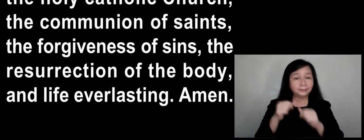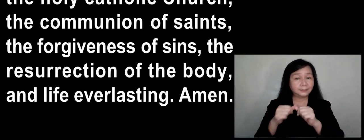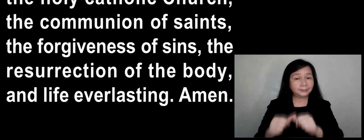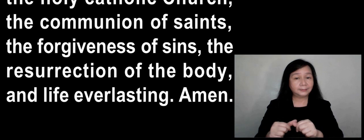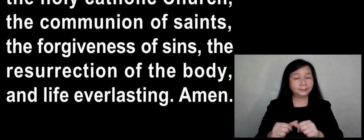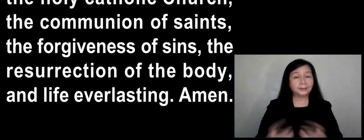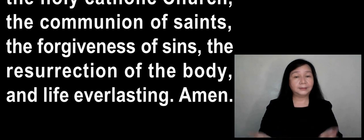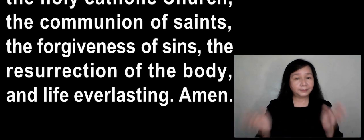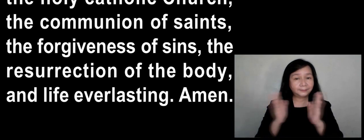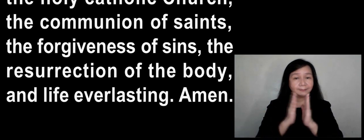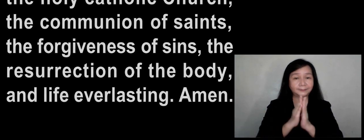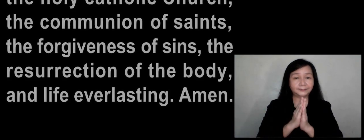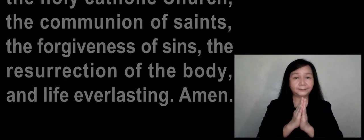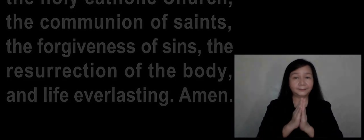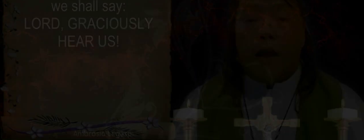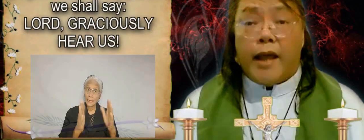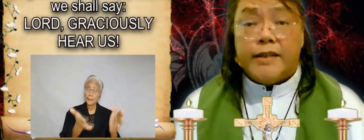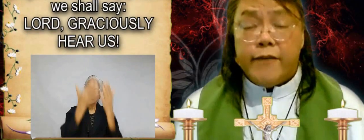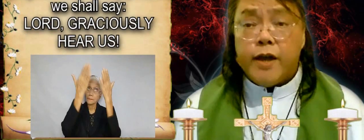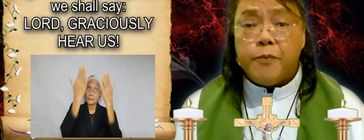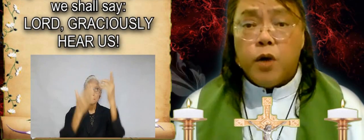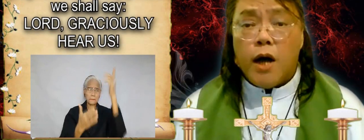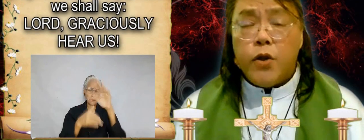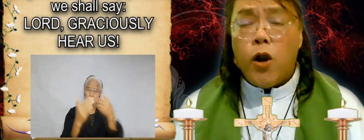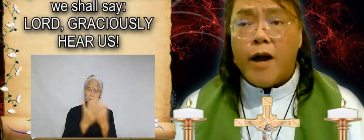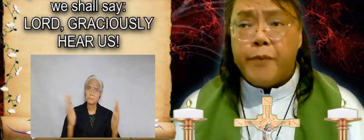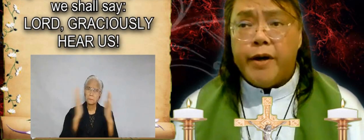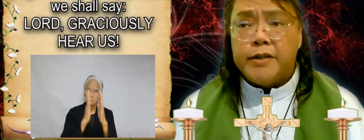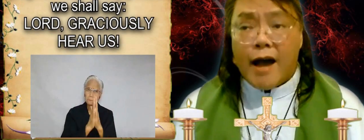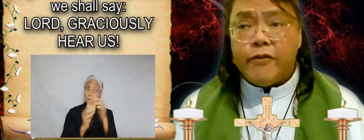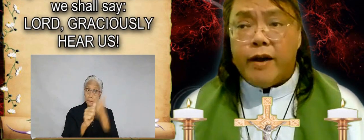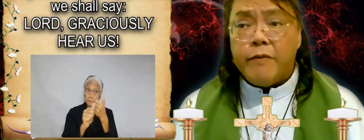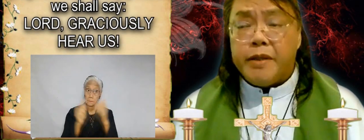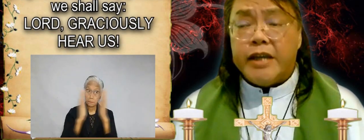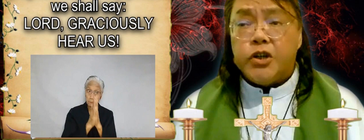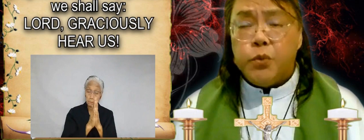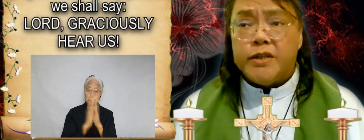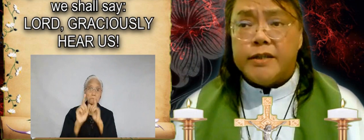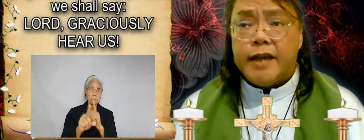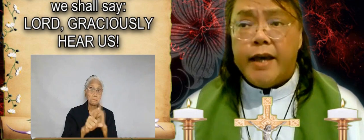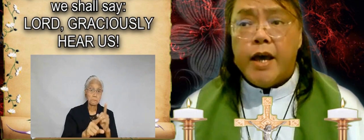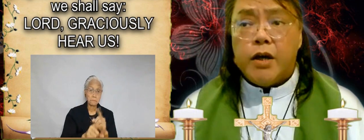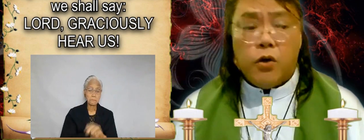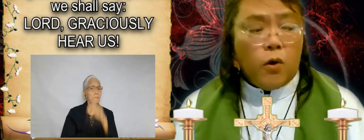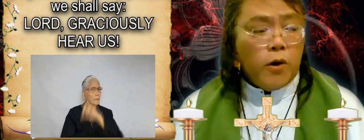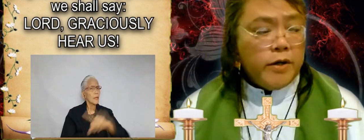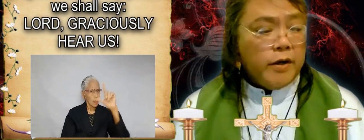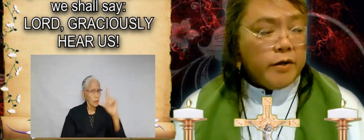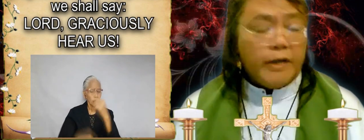and life everlasting. Amen. Let us lift up to God all our prayers. After every petition we shall say,